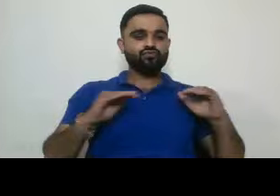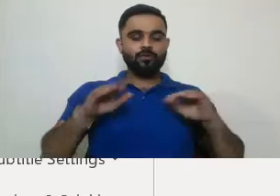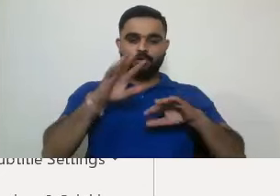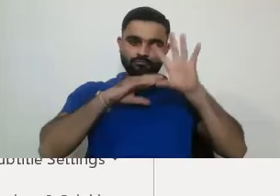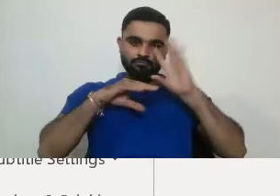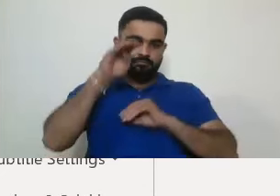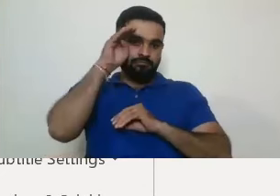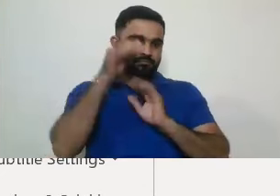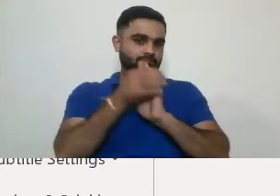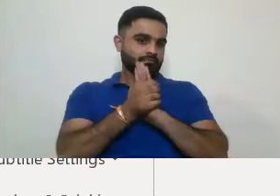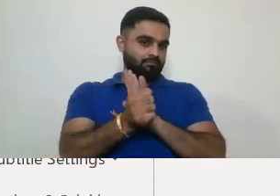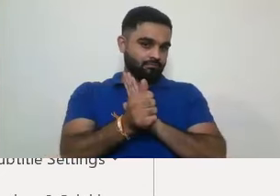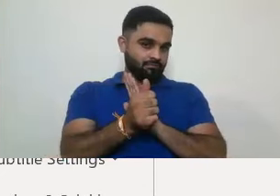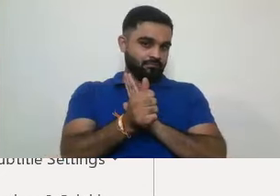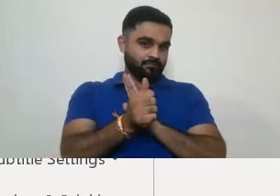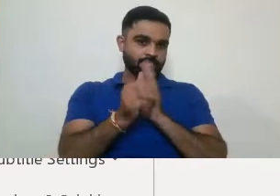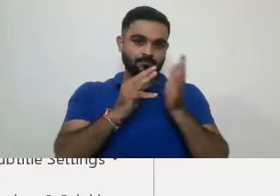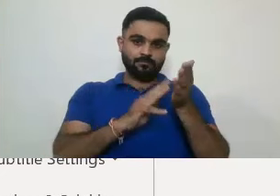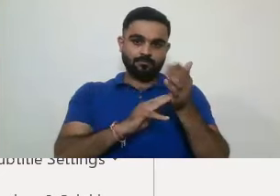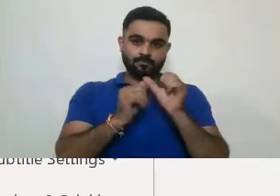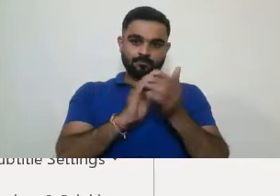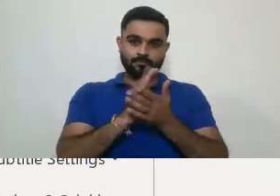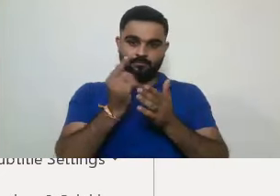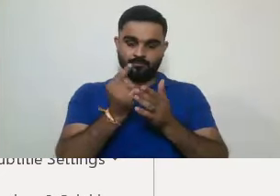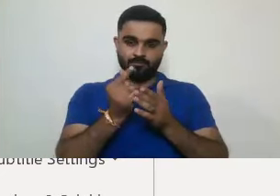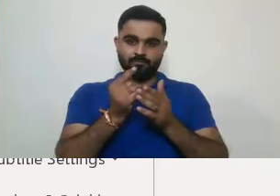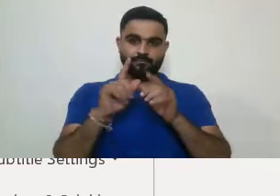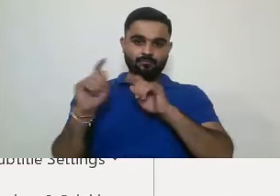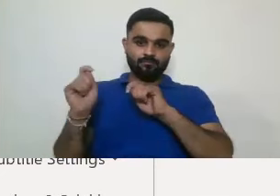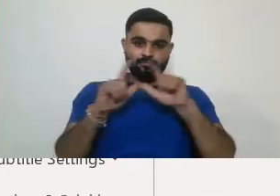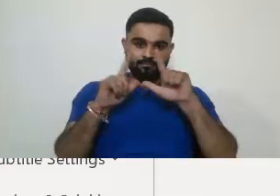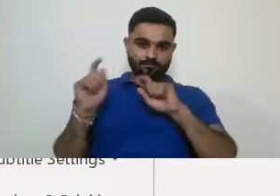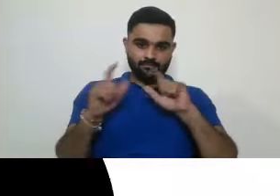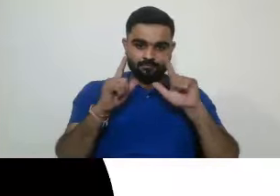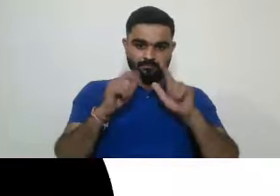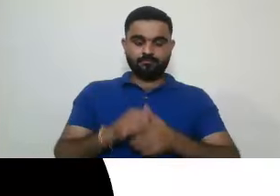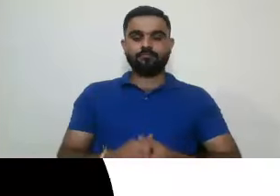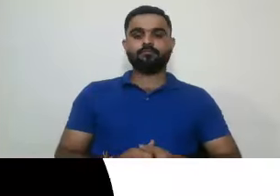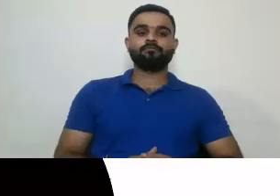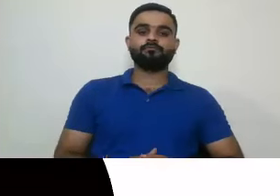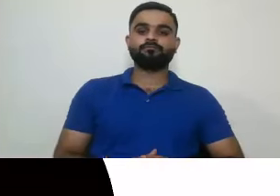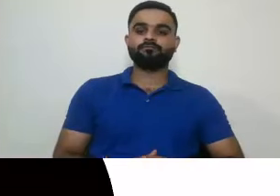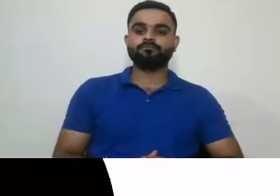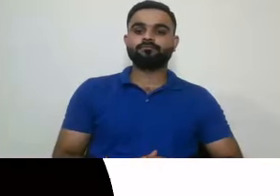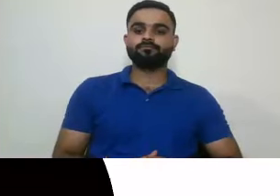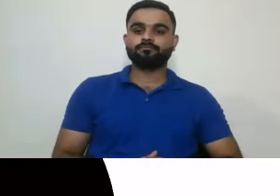skills. And Mahua, can you please start the slideshow? Thank you.